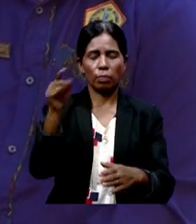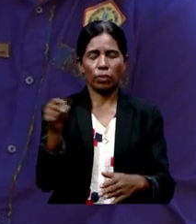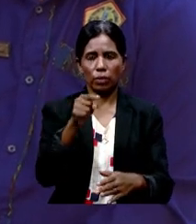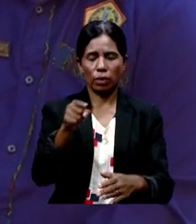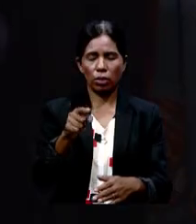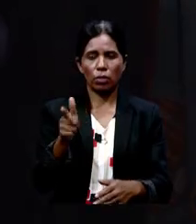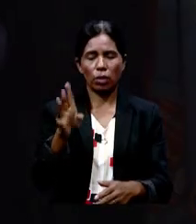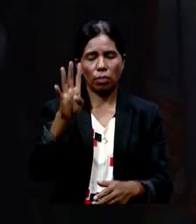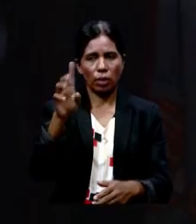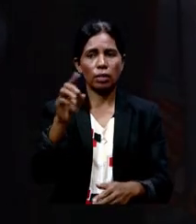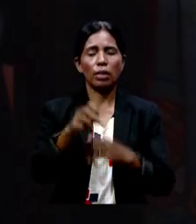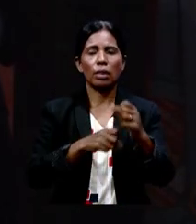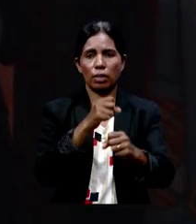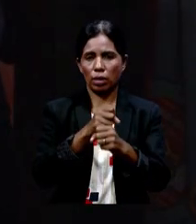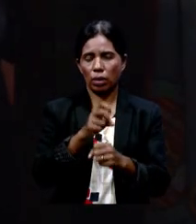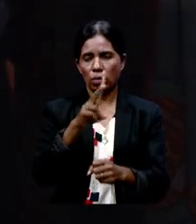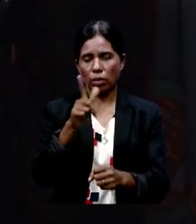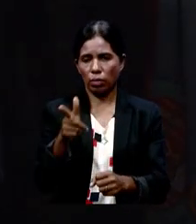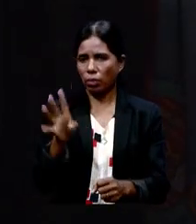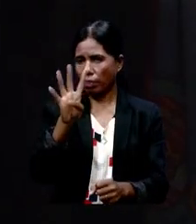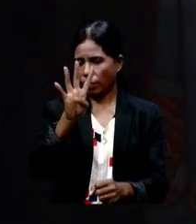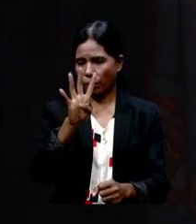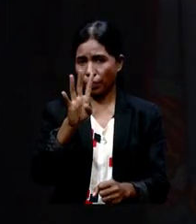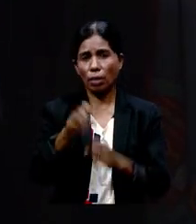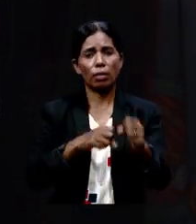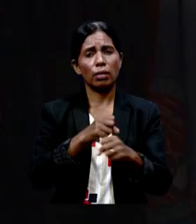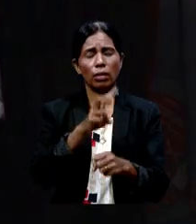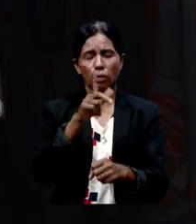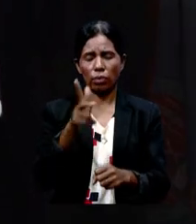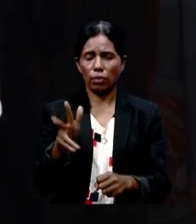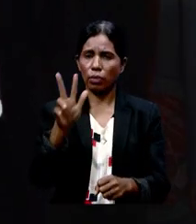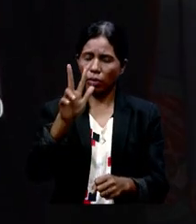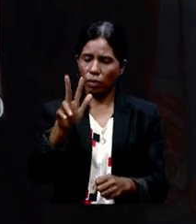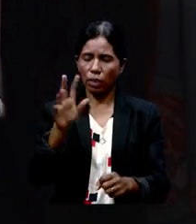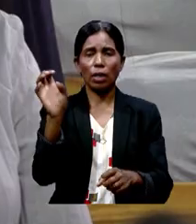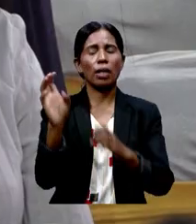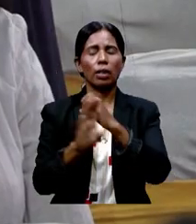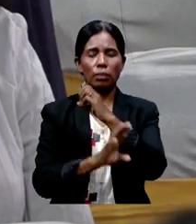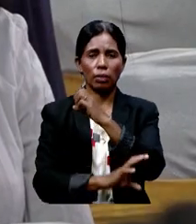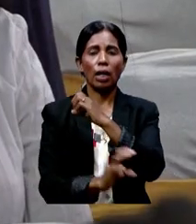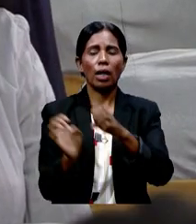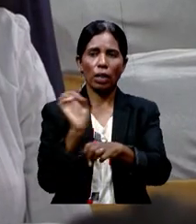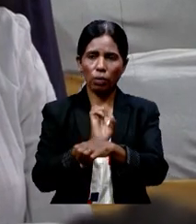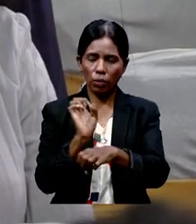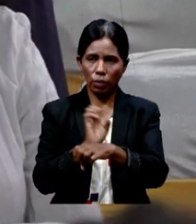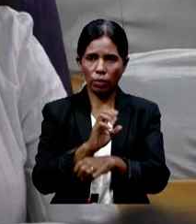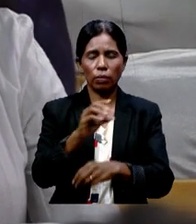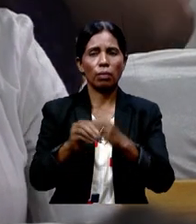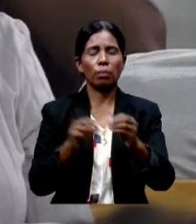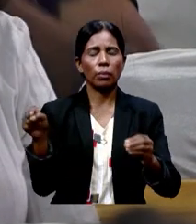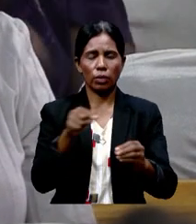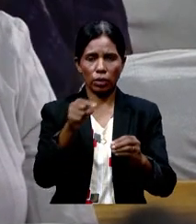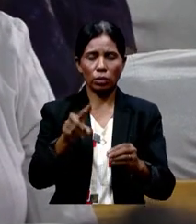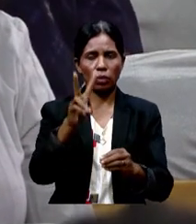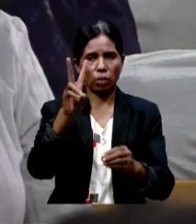vírgula lima e atina rinho rural hat. E atina rinho rural centolo crescimento economia tumba porcento rural vírgula tolo